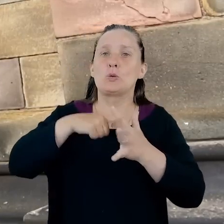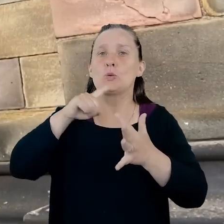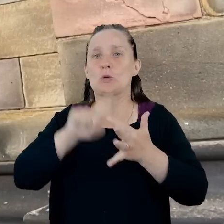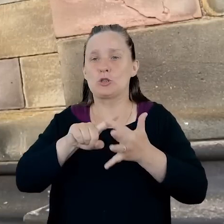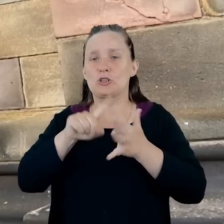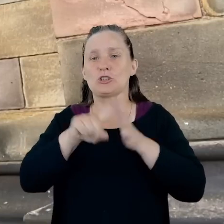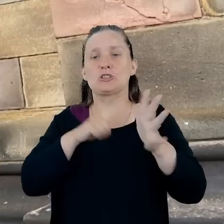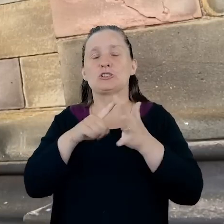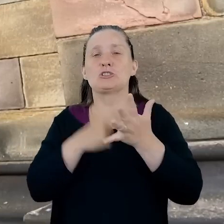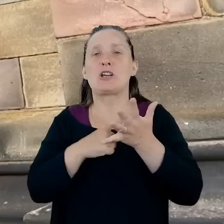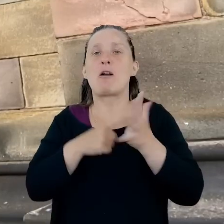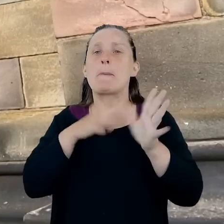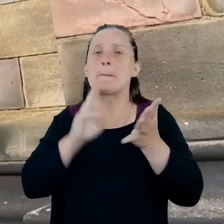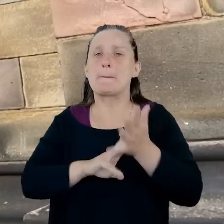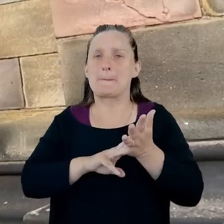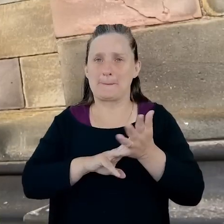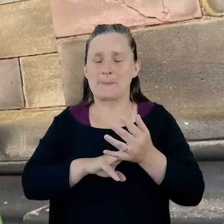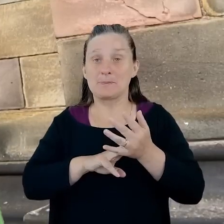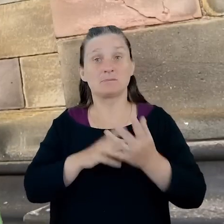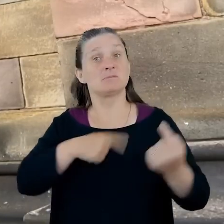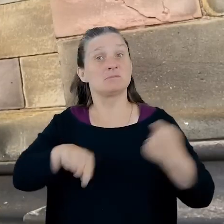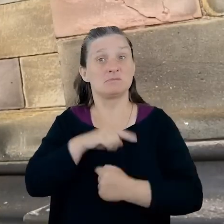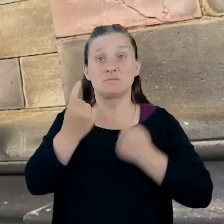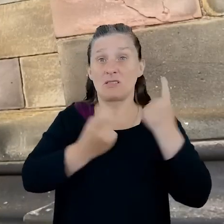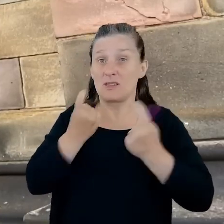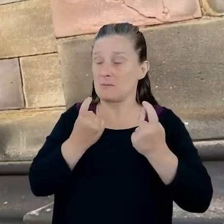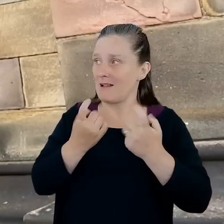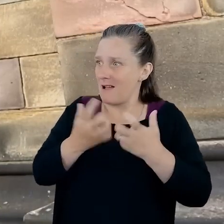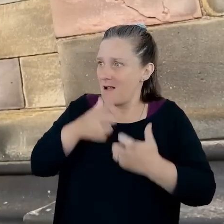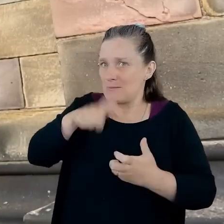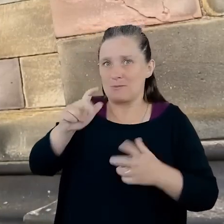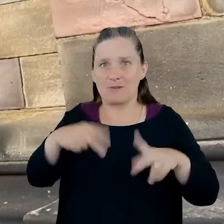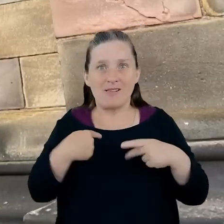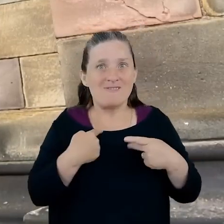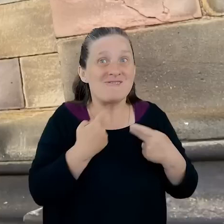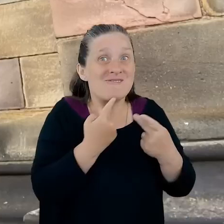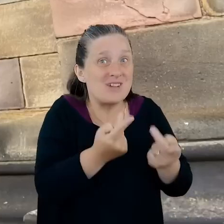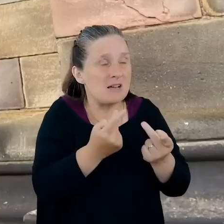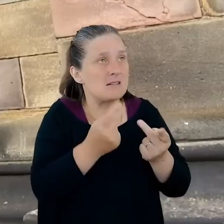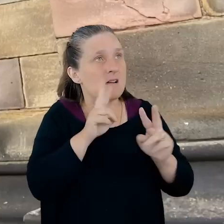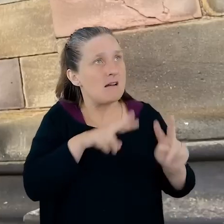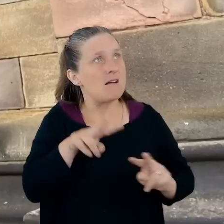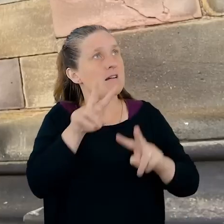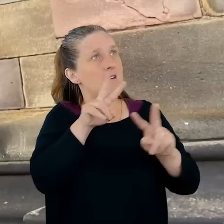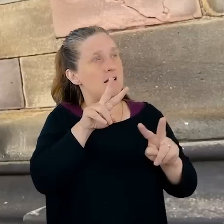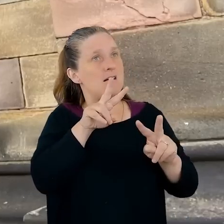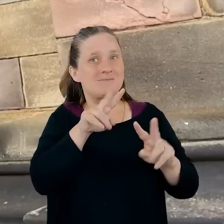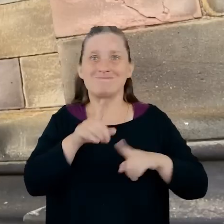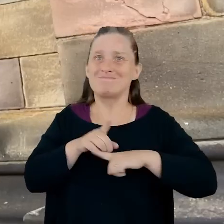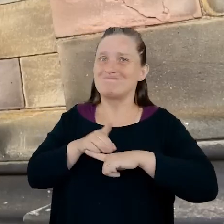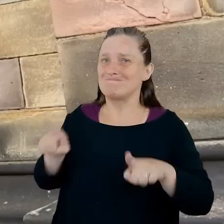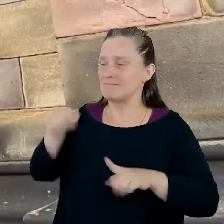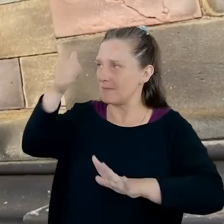and wonder of this art to enable them to see and experience something of the work of